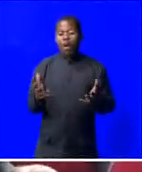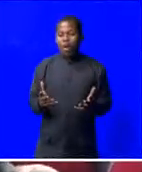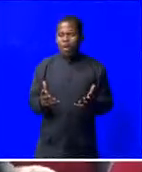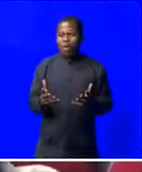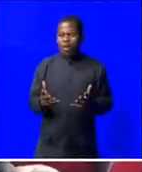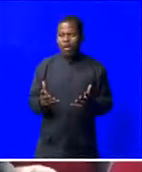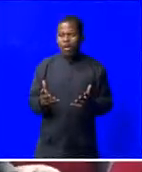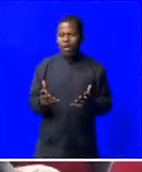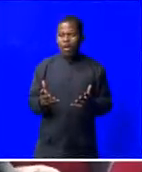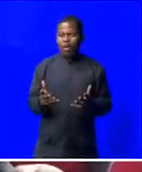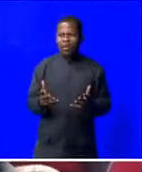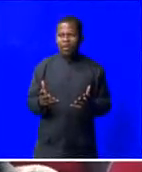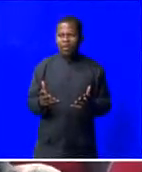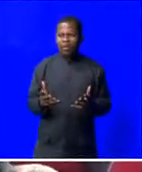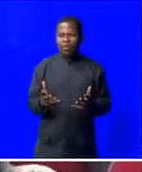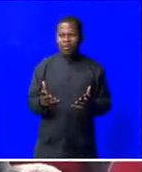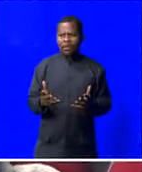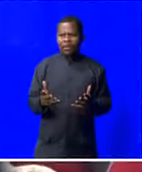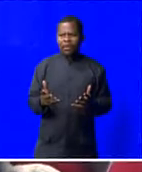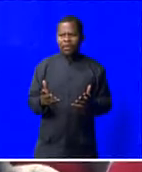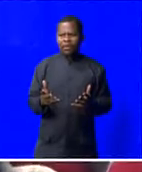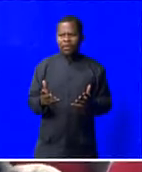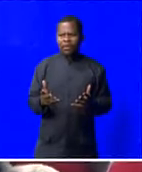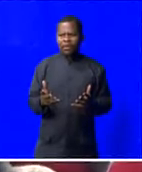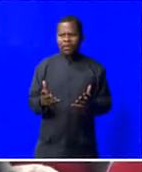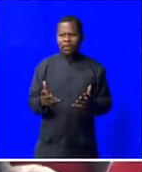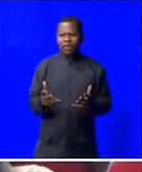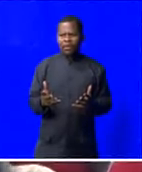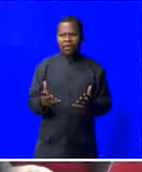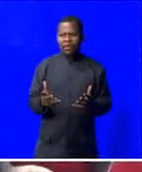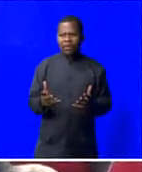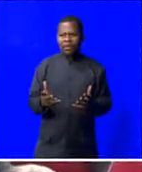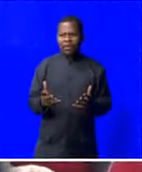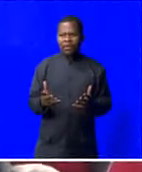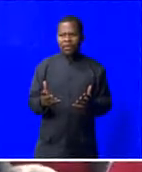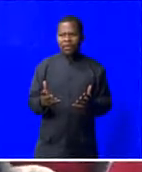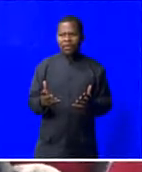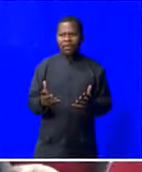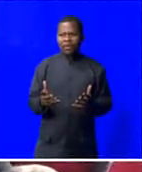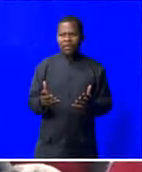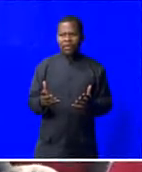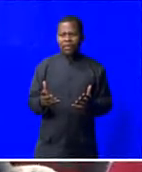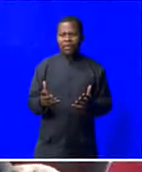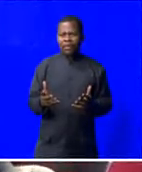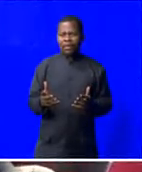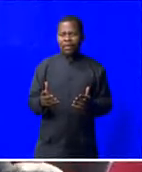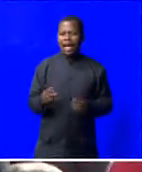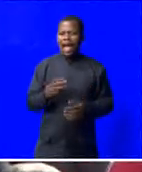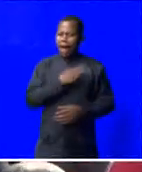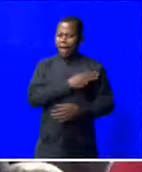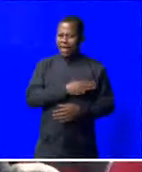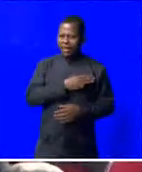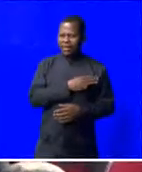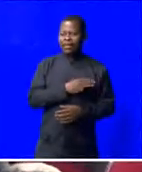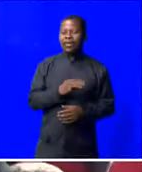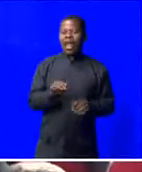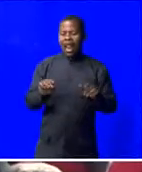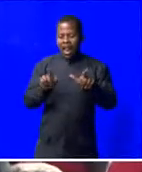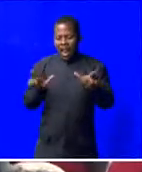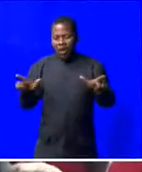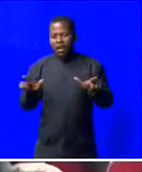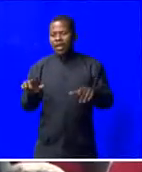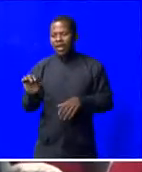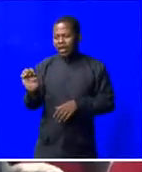kanjani wena Mr. Rijkenberg. Ngisayela advantage ukuthi utakhuluma nje uzame ukukhuluma ukukhuluma uphangise ungakhuluma nangesiNgisi ungakhuluma